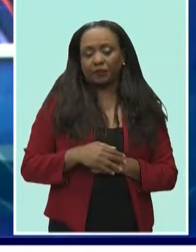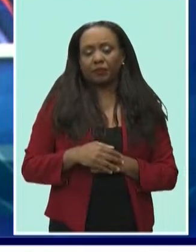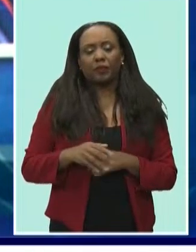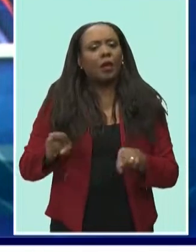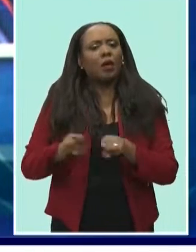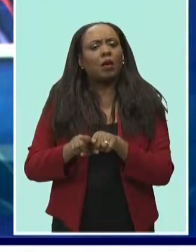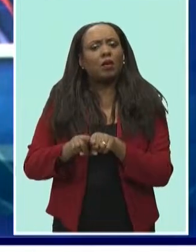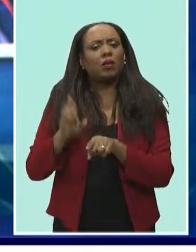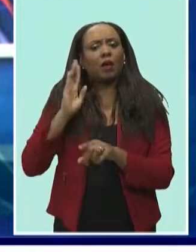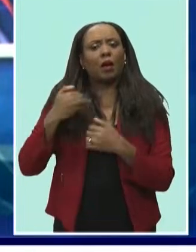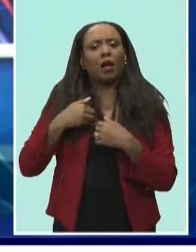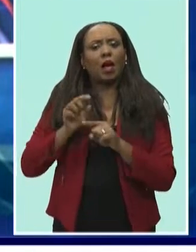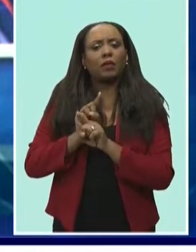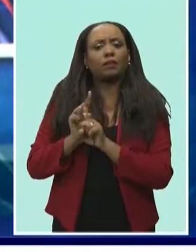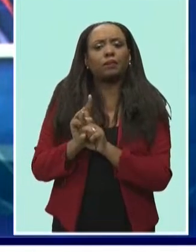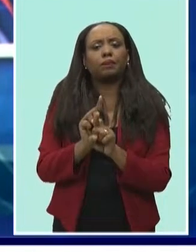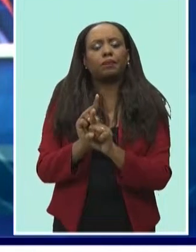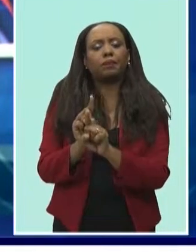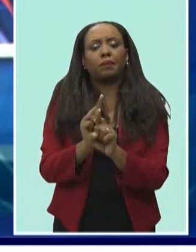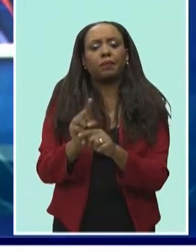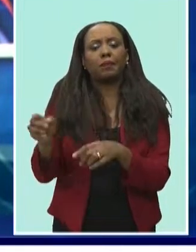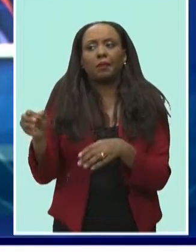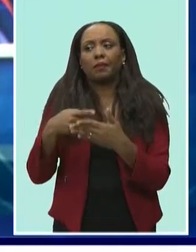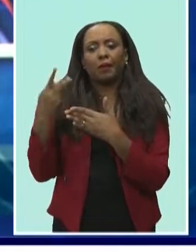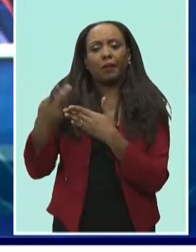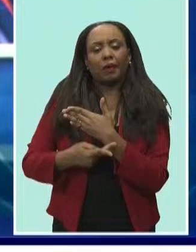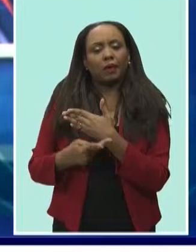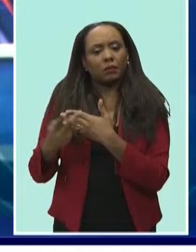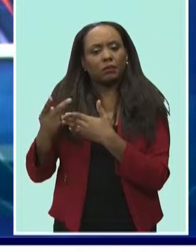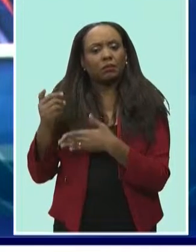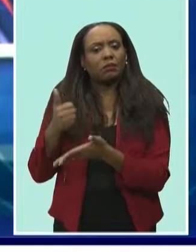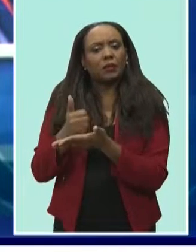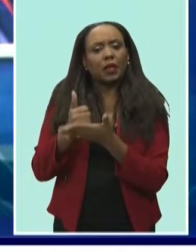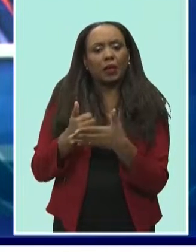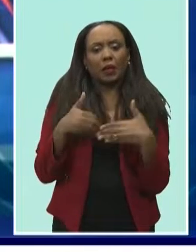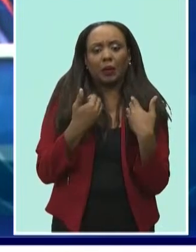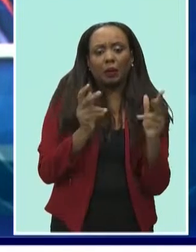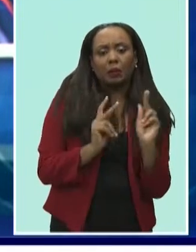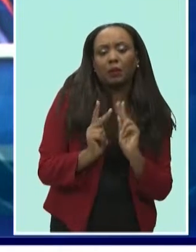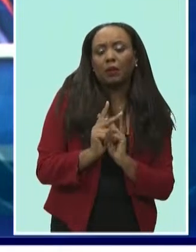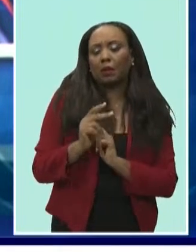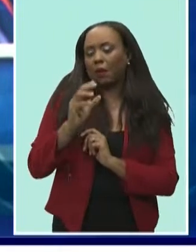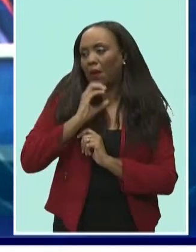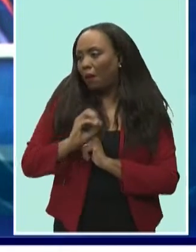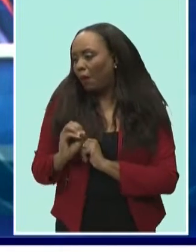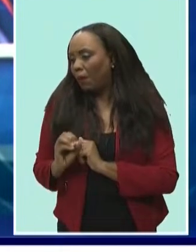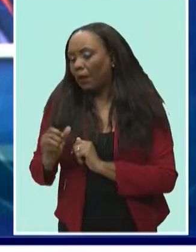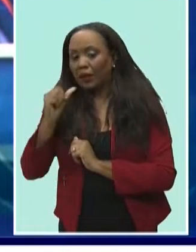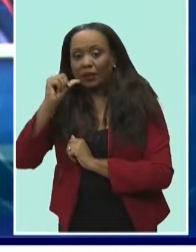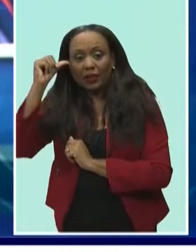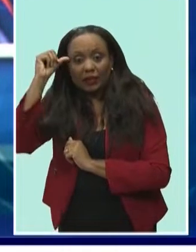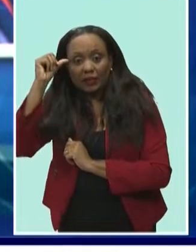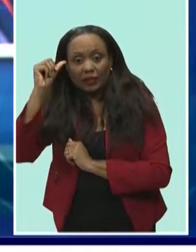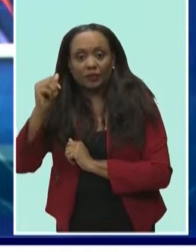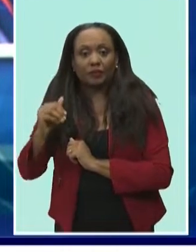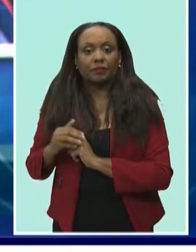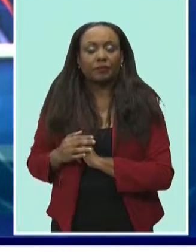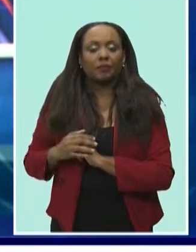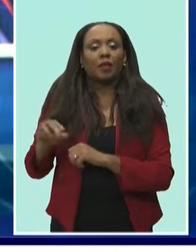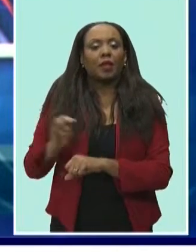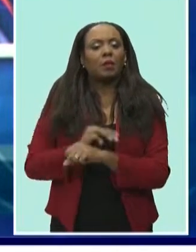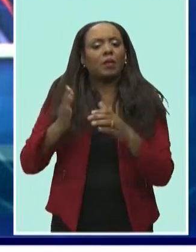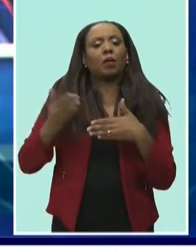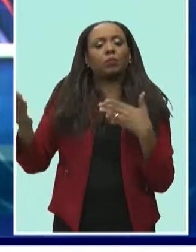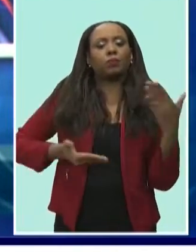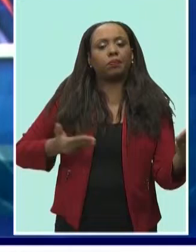trained officers will be doing outreach work in the community to assist both young people and older adults. Minister Ford has welcomed